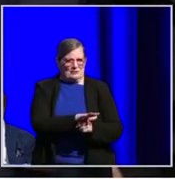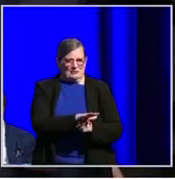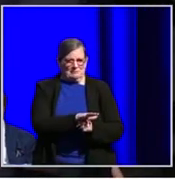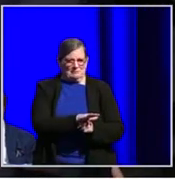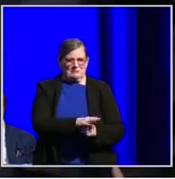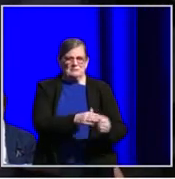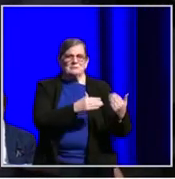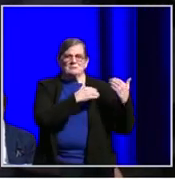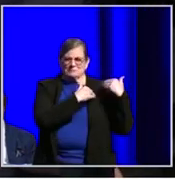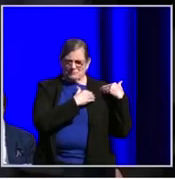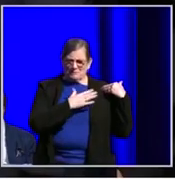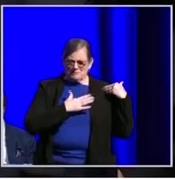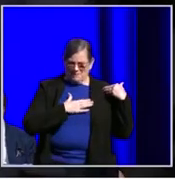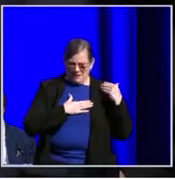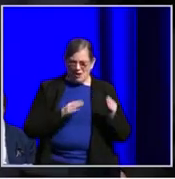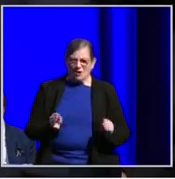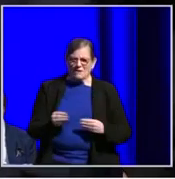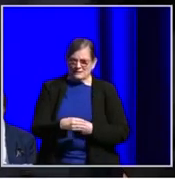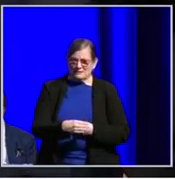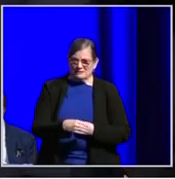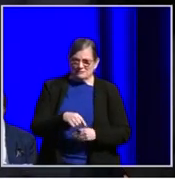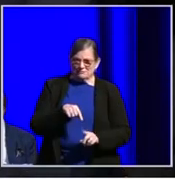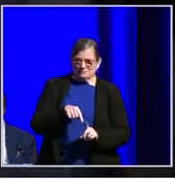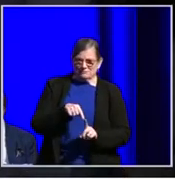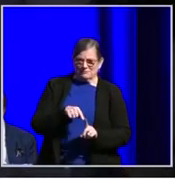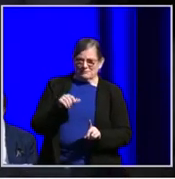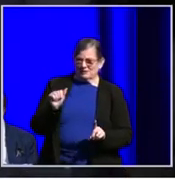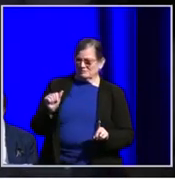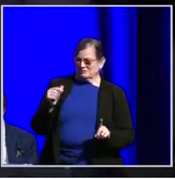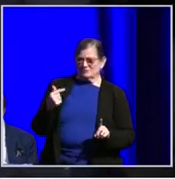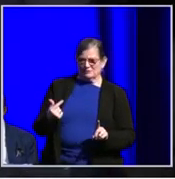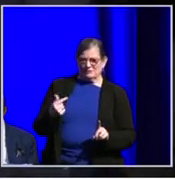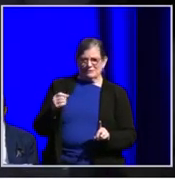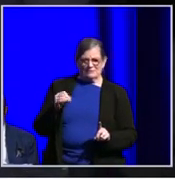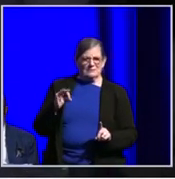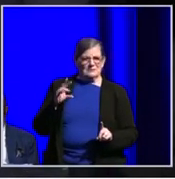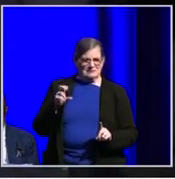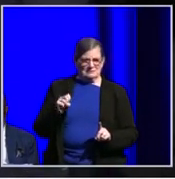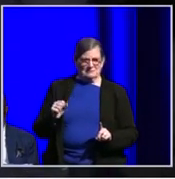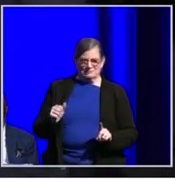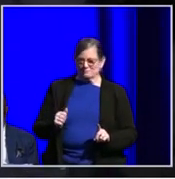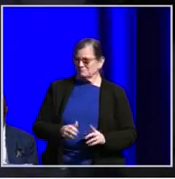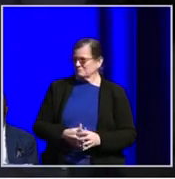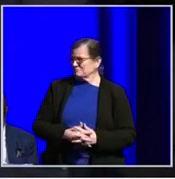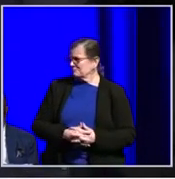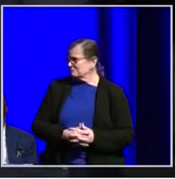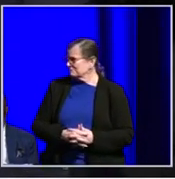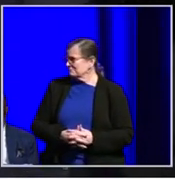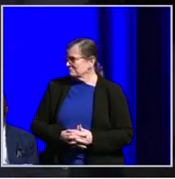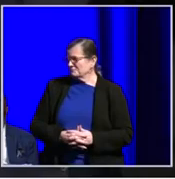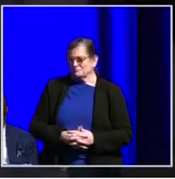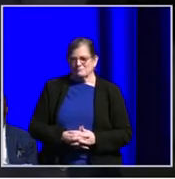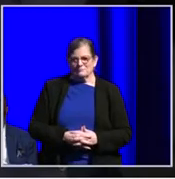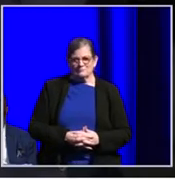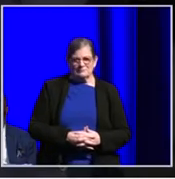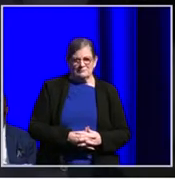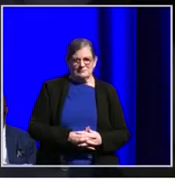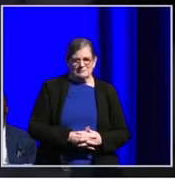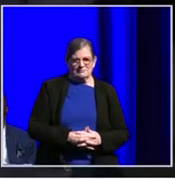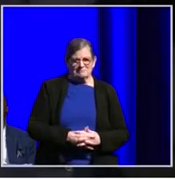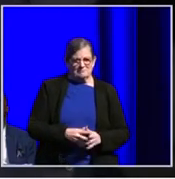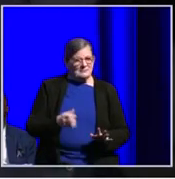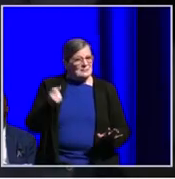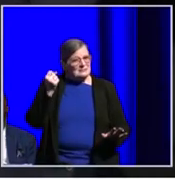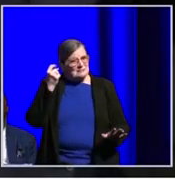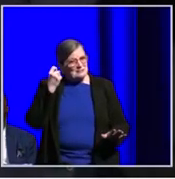the Attorney General for the District of Columbia. The duties of the Office of the Attorney General for the District of Columbia. On which I am about